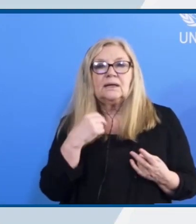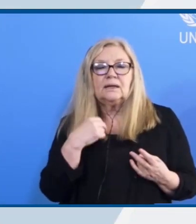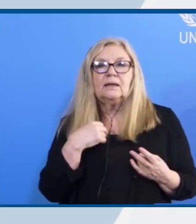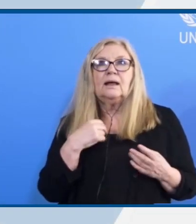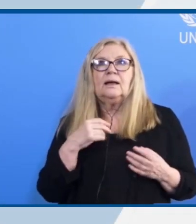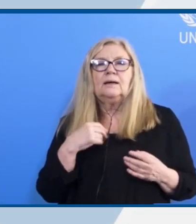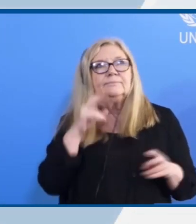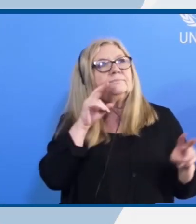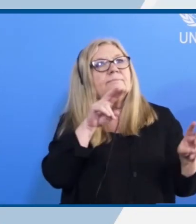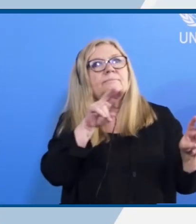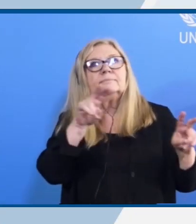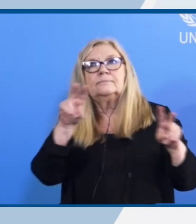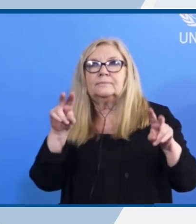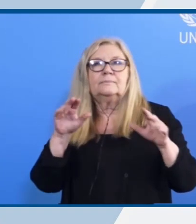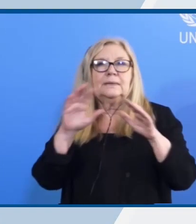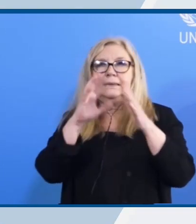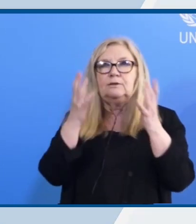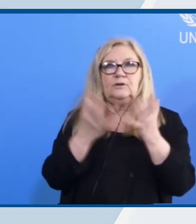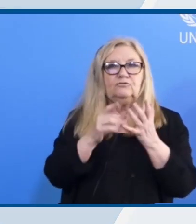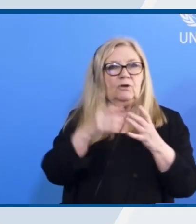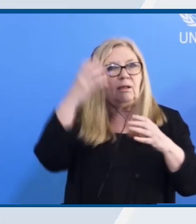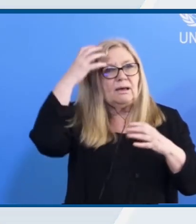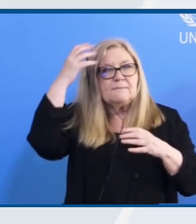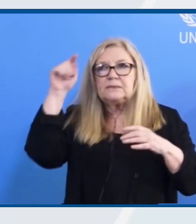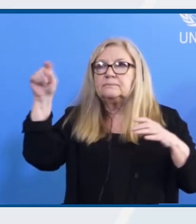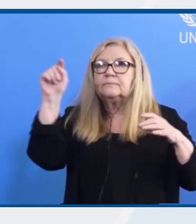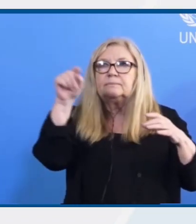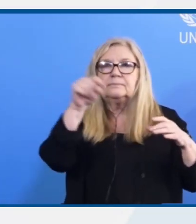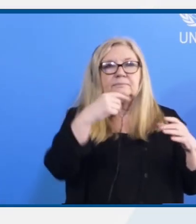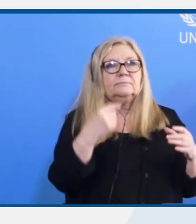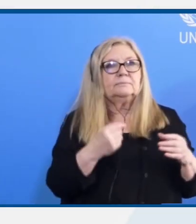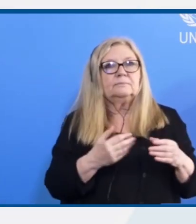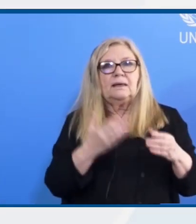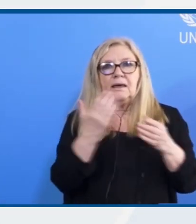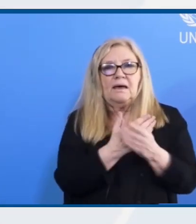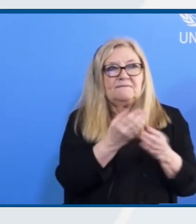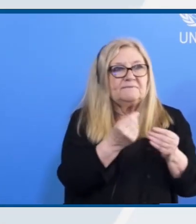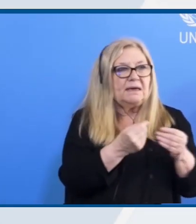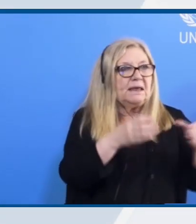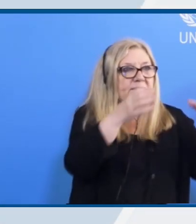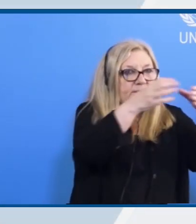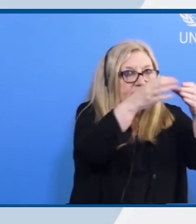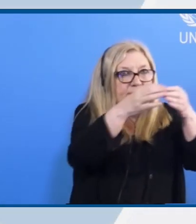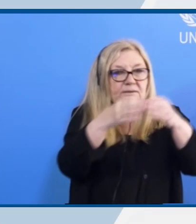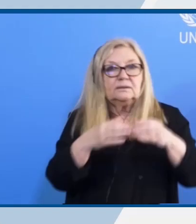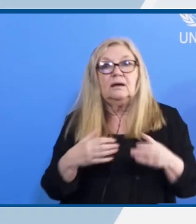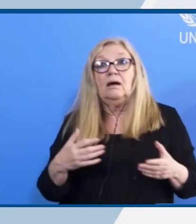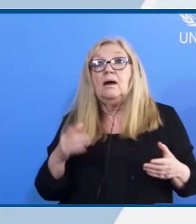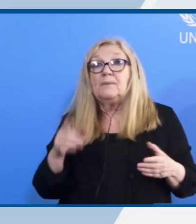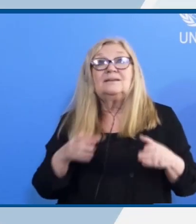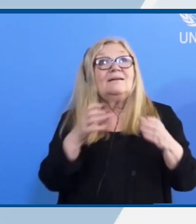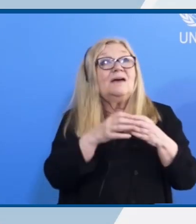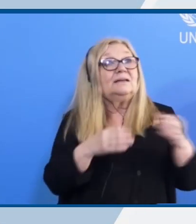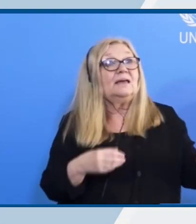national government. As you all know, municipalities receive financial transfers from national government. They tend to be ad hoc financial